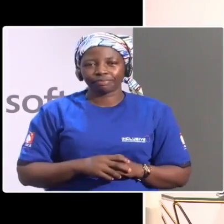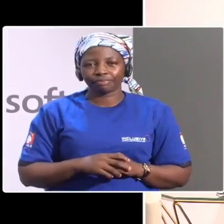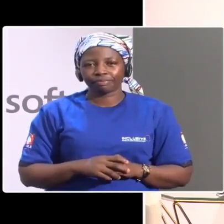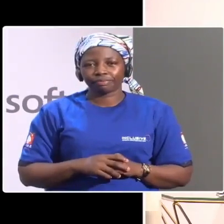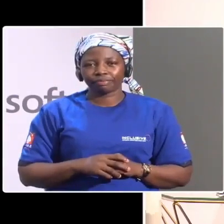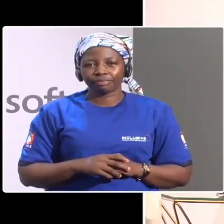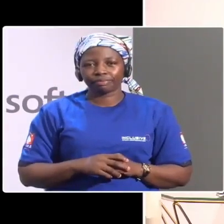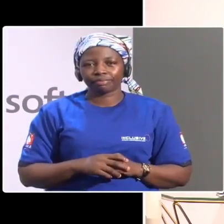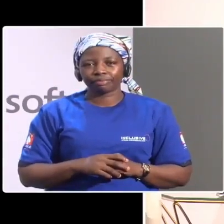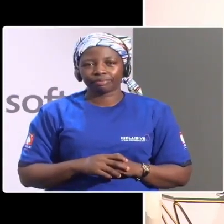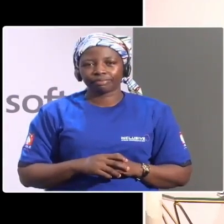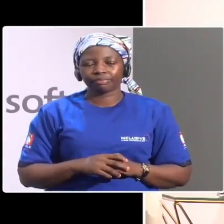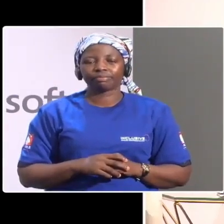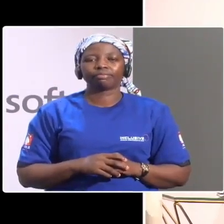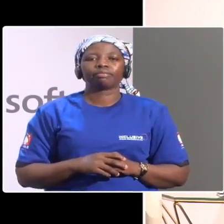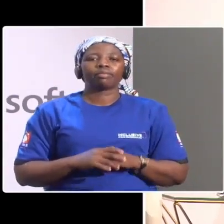on